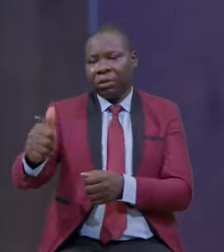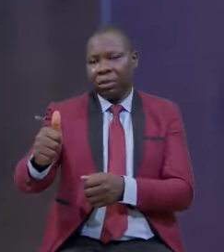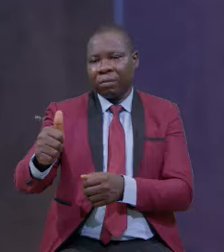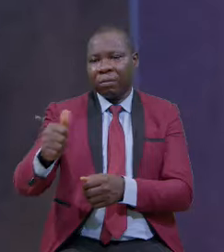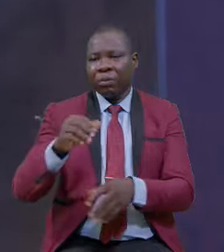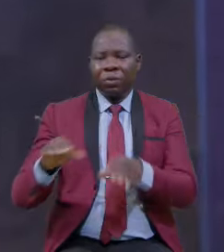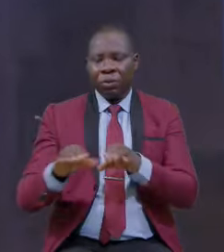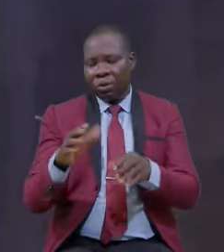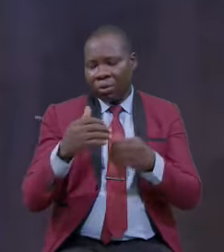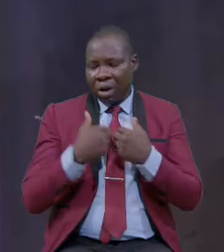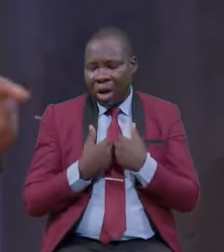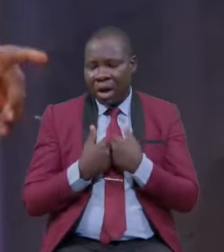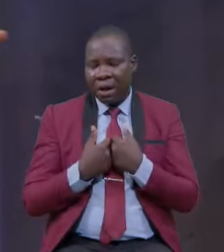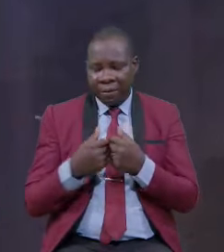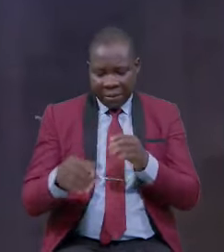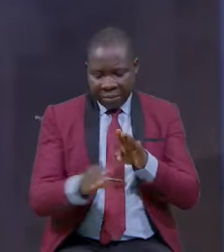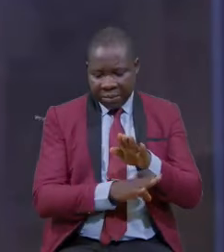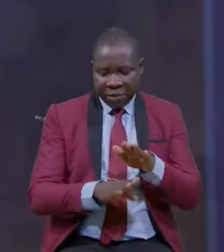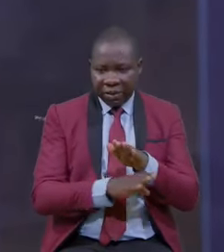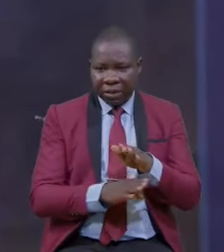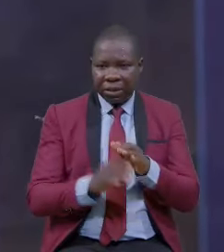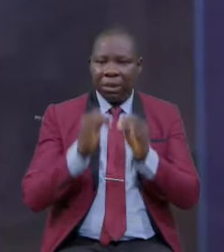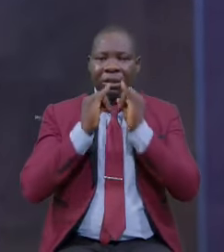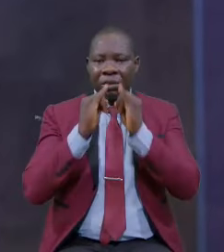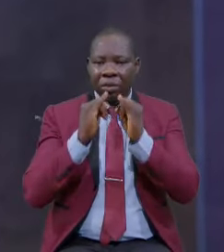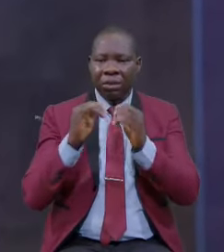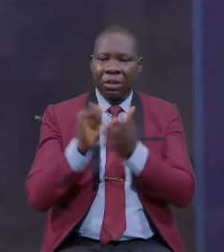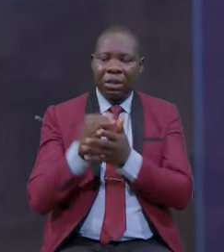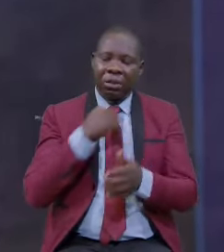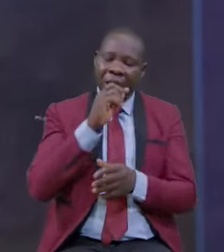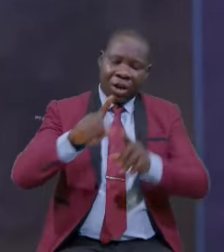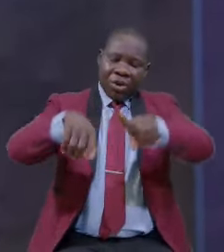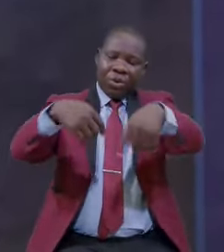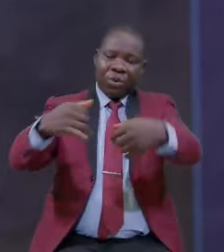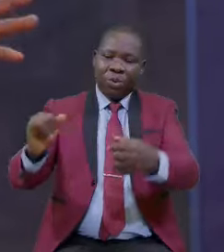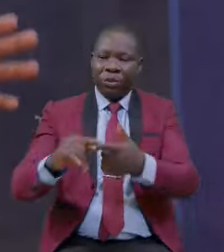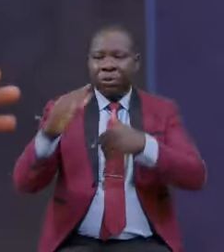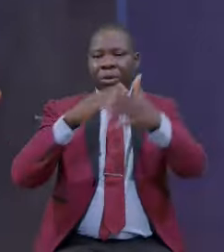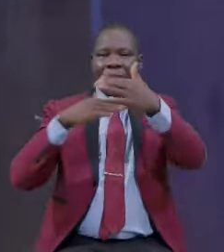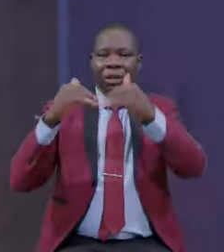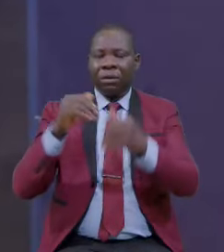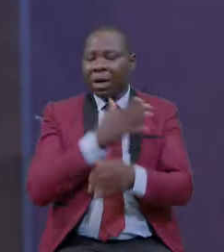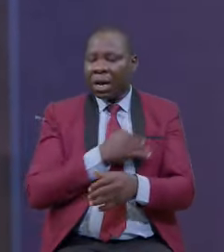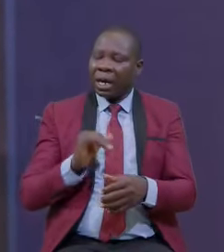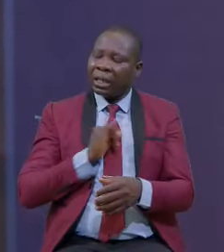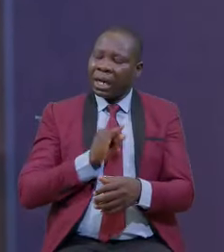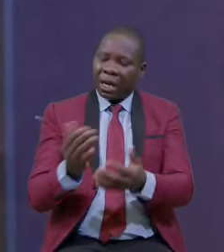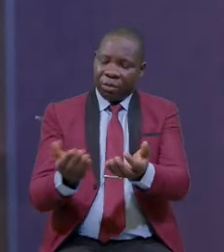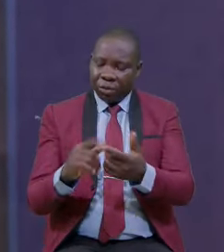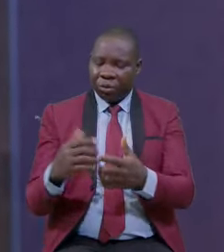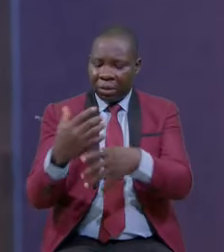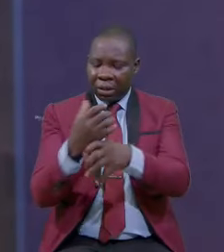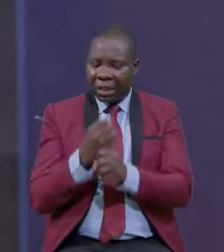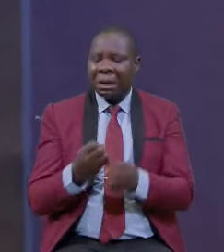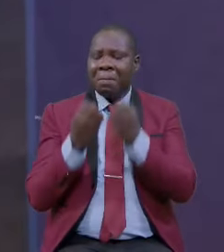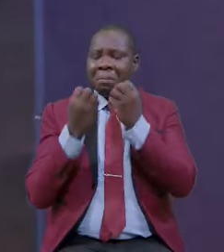we're going up yonder, and I want to take as many as possible of my father's house. I want to take